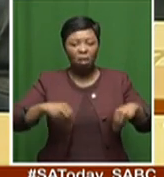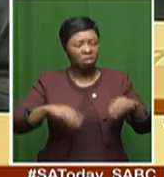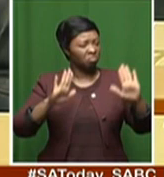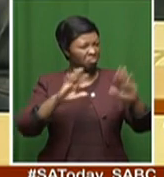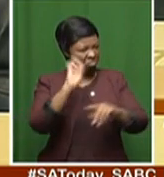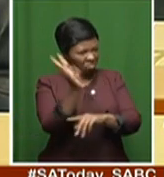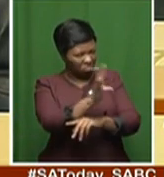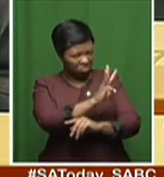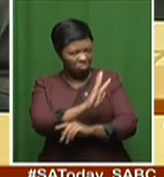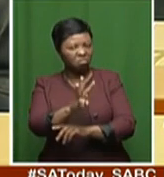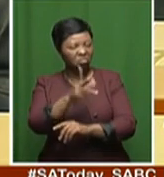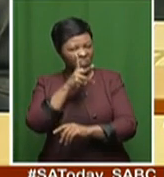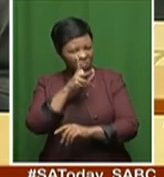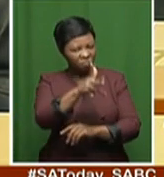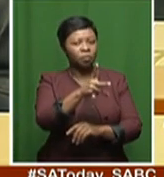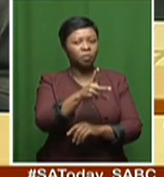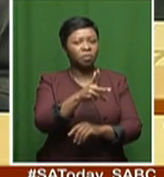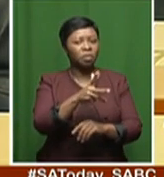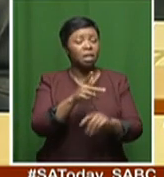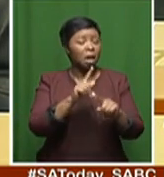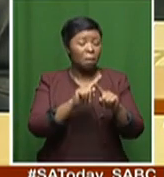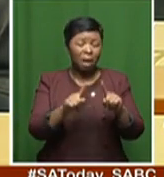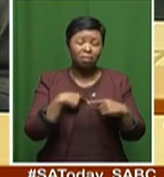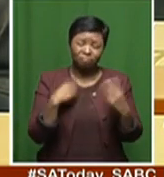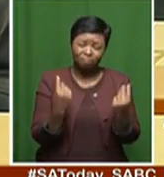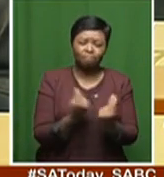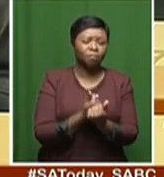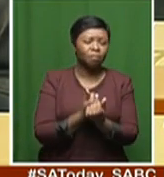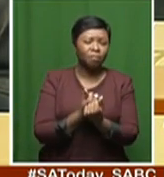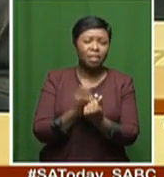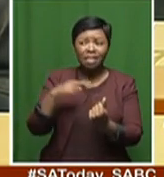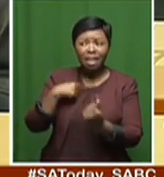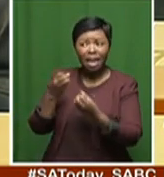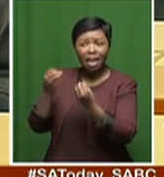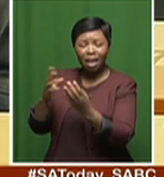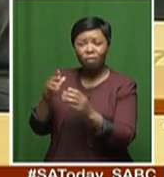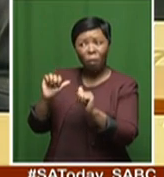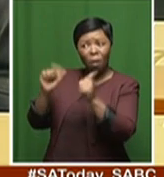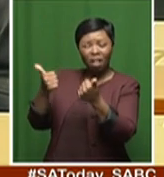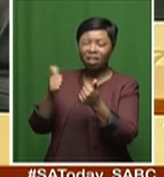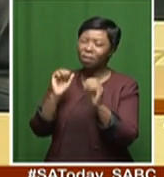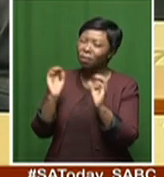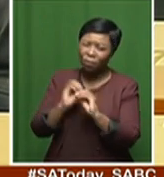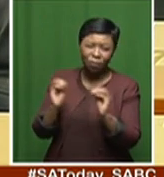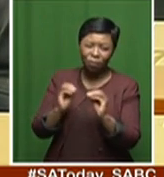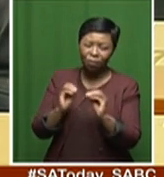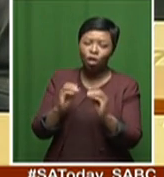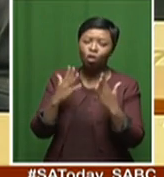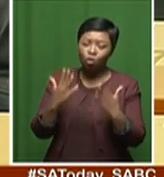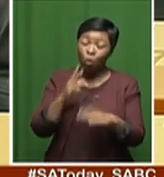regret that in many instances we have not treated them well. And we therefore need to have some